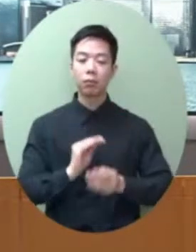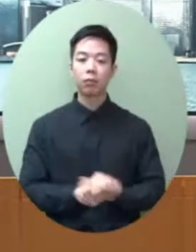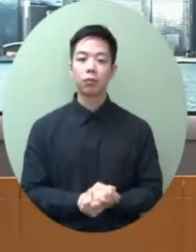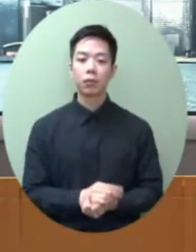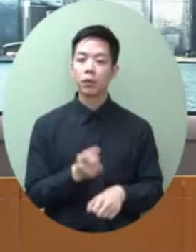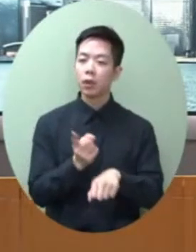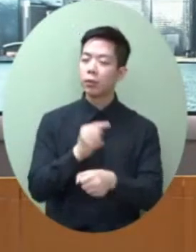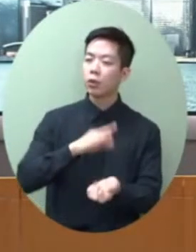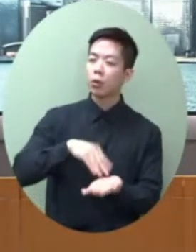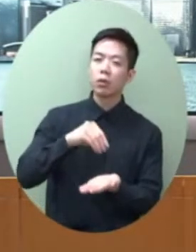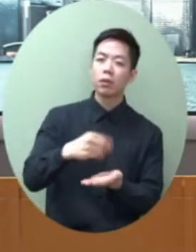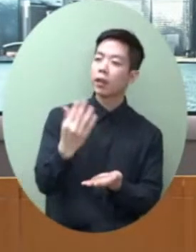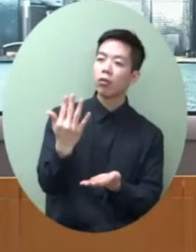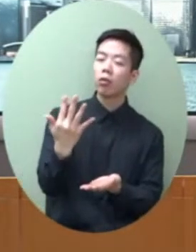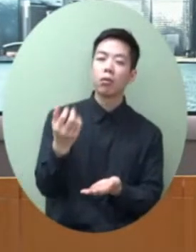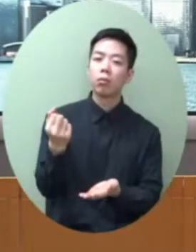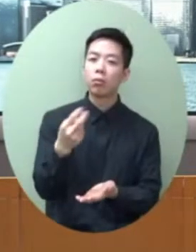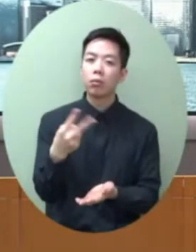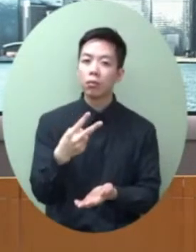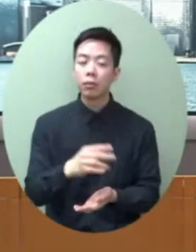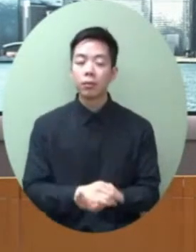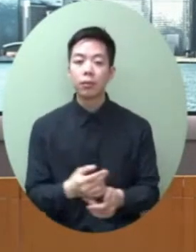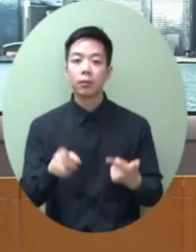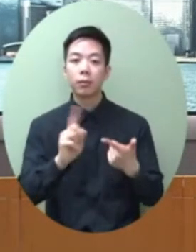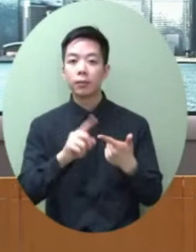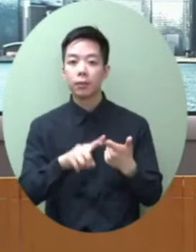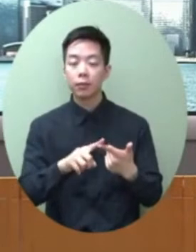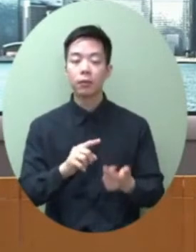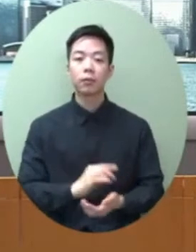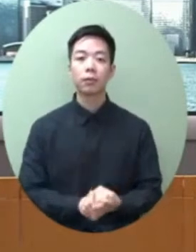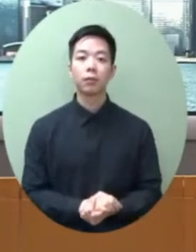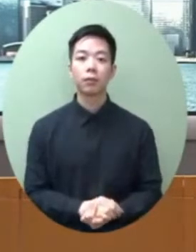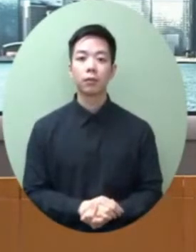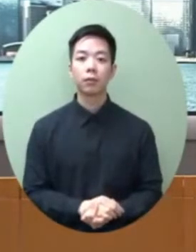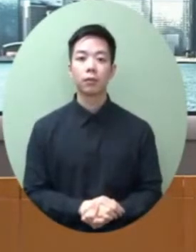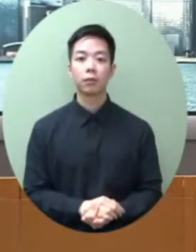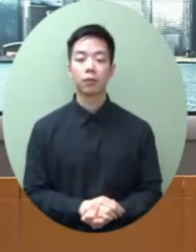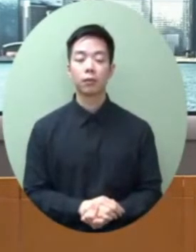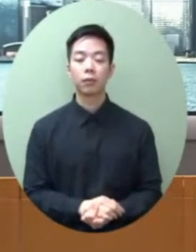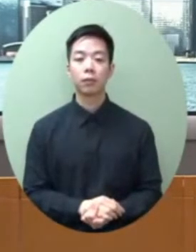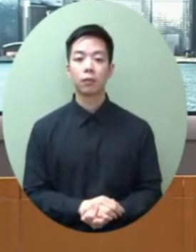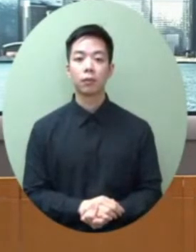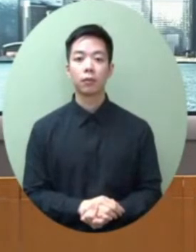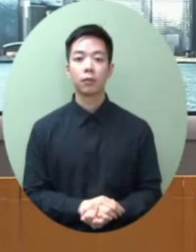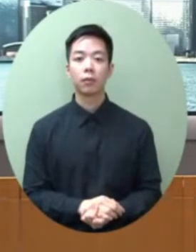News. Can you give us the number of preliminary positive cases?